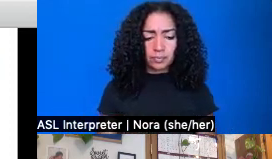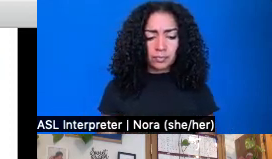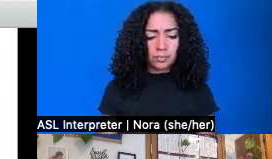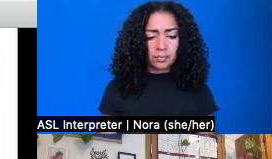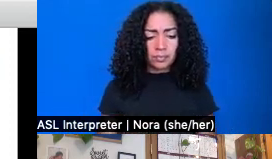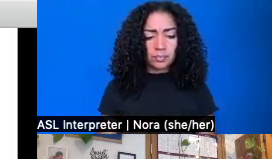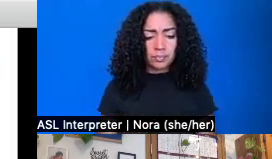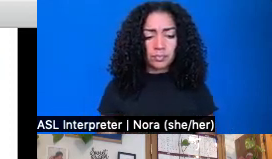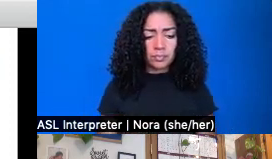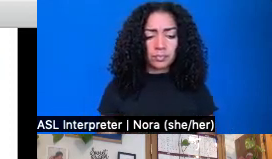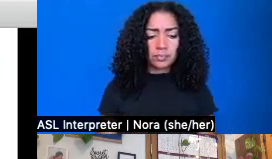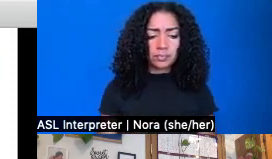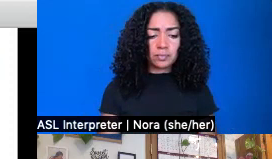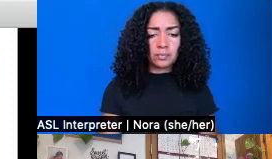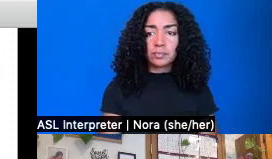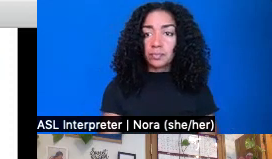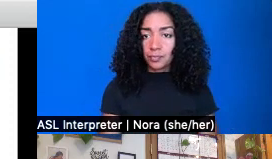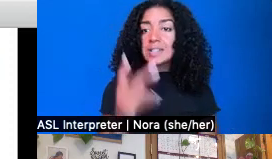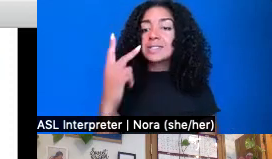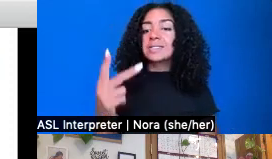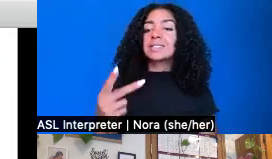There's Hercules.